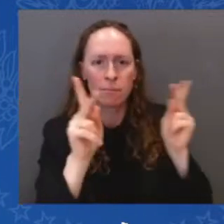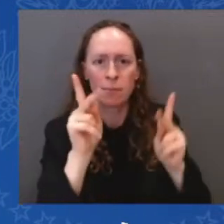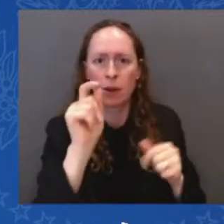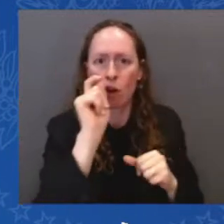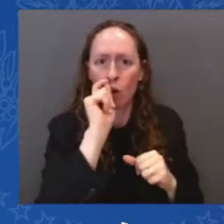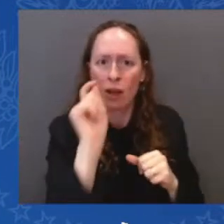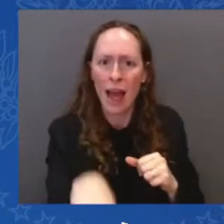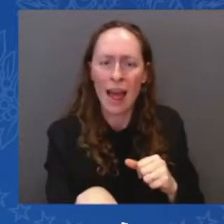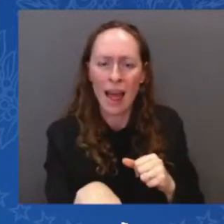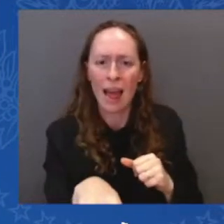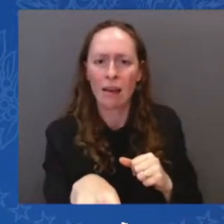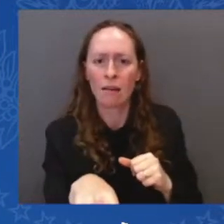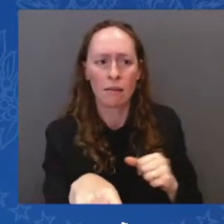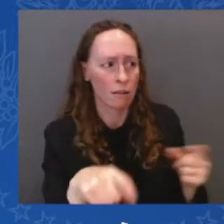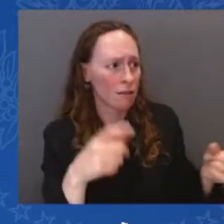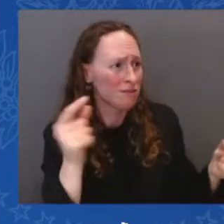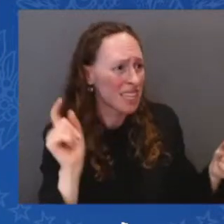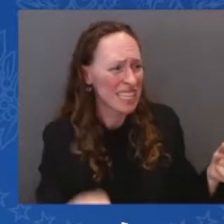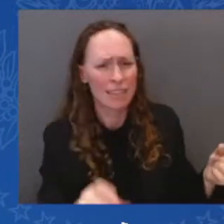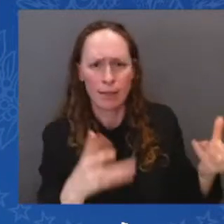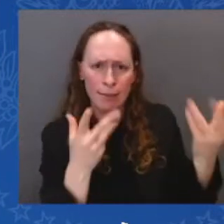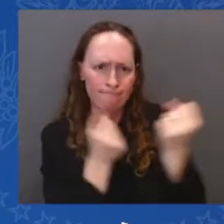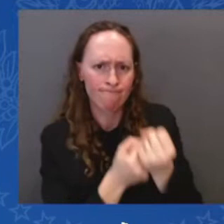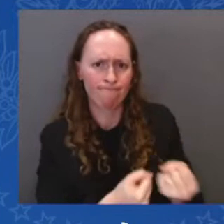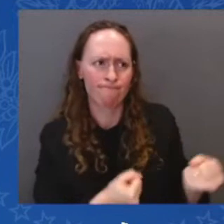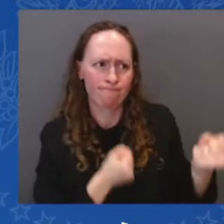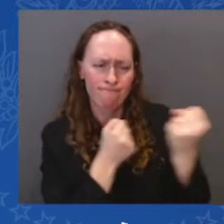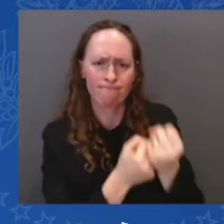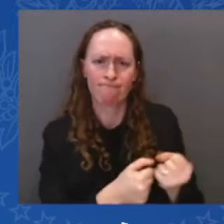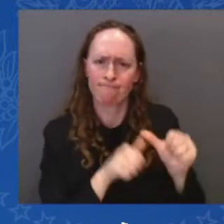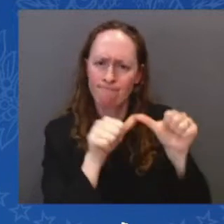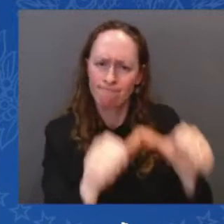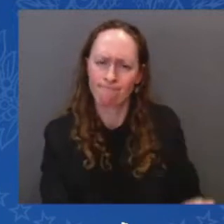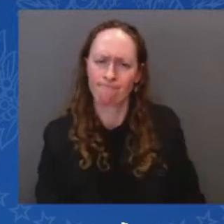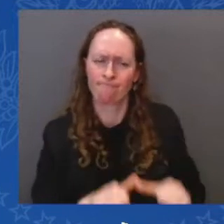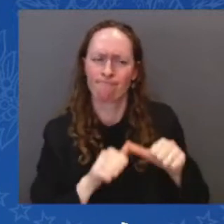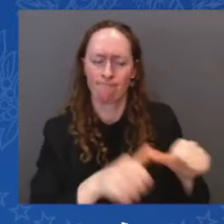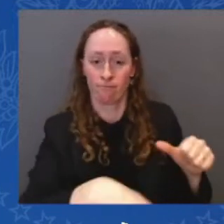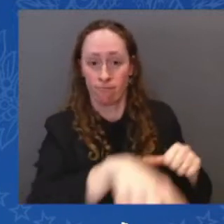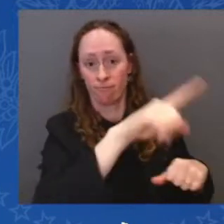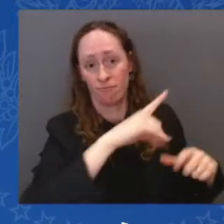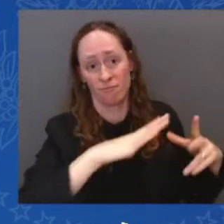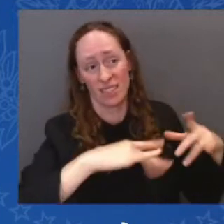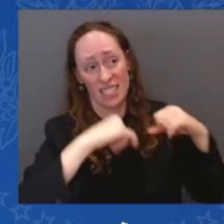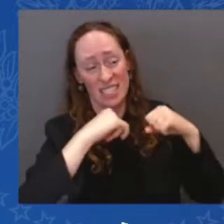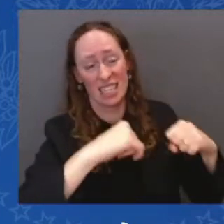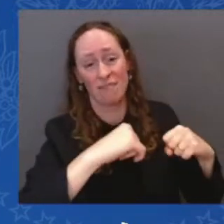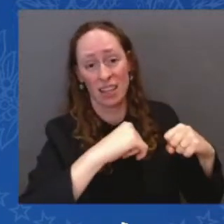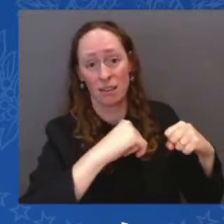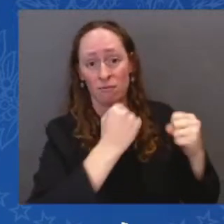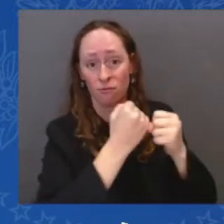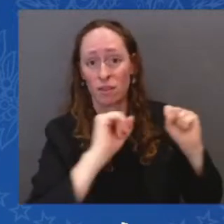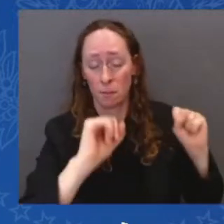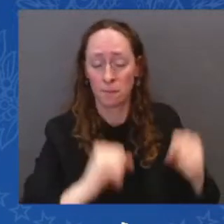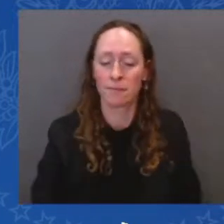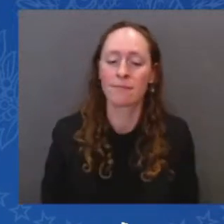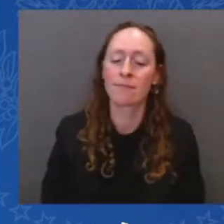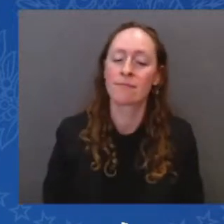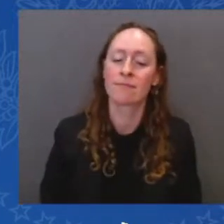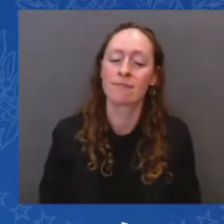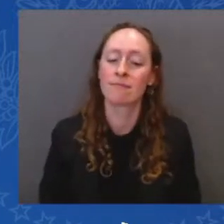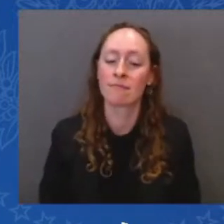it to defend their freedom, letting them know how much he respects them.